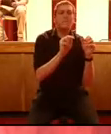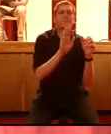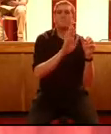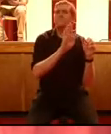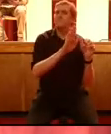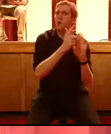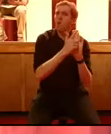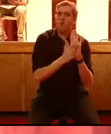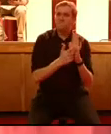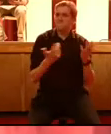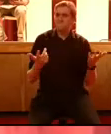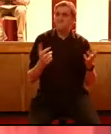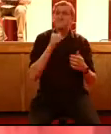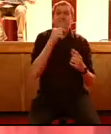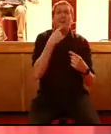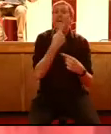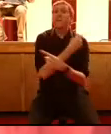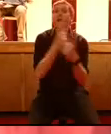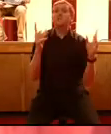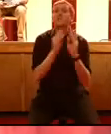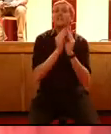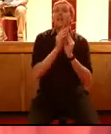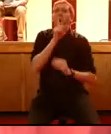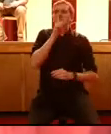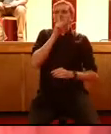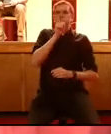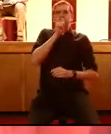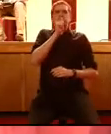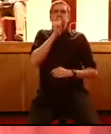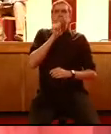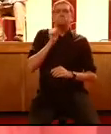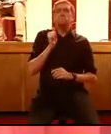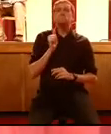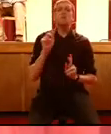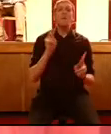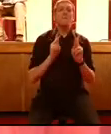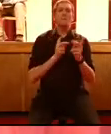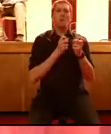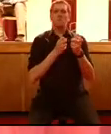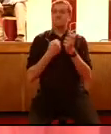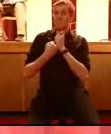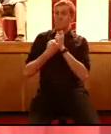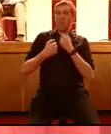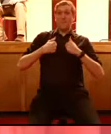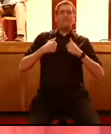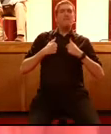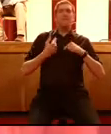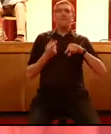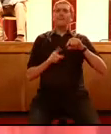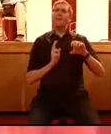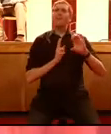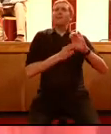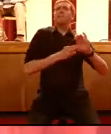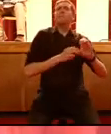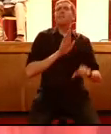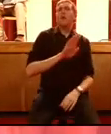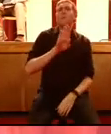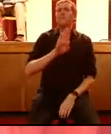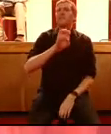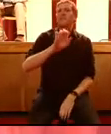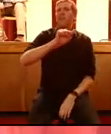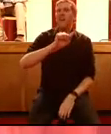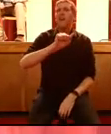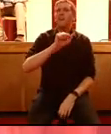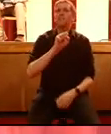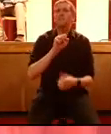bylaws. They do not announce when their meetings are. People that are favorable to me cannot get on their BEA site and